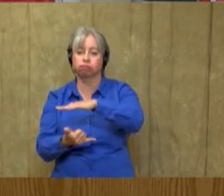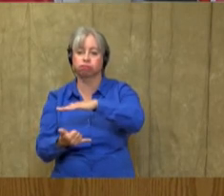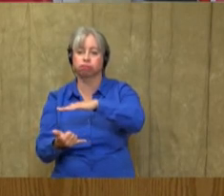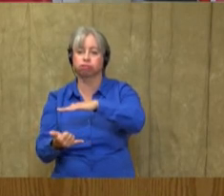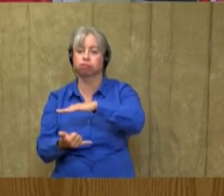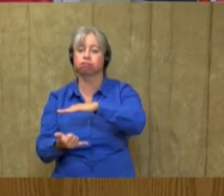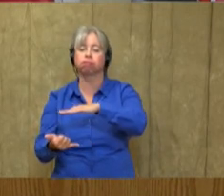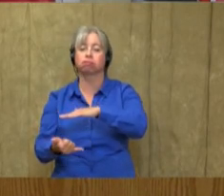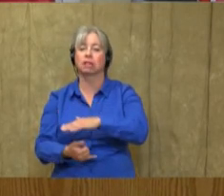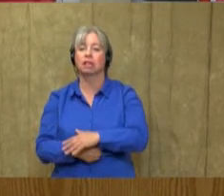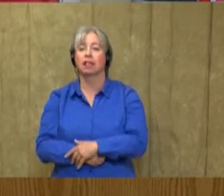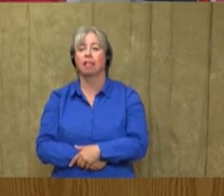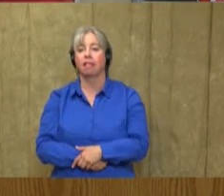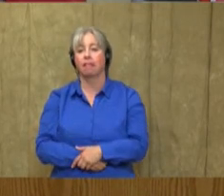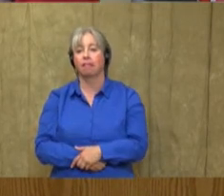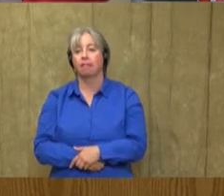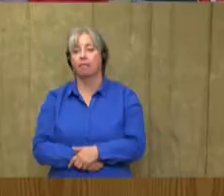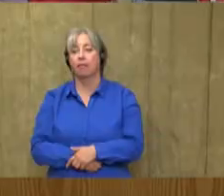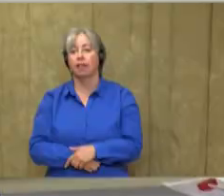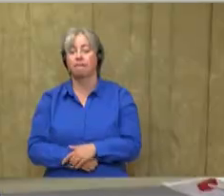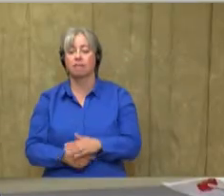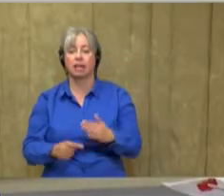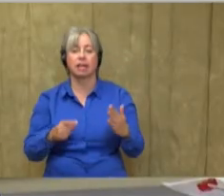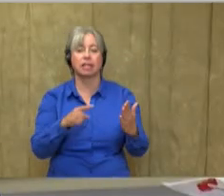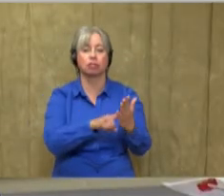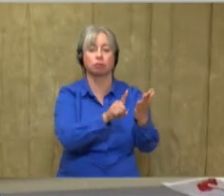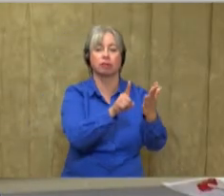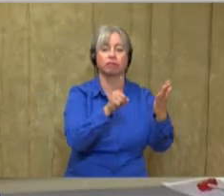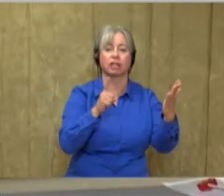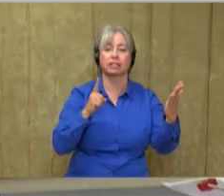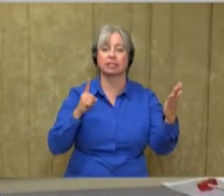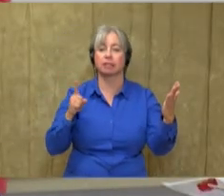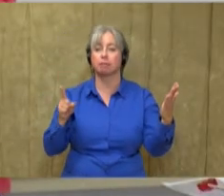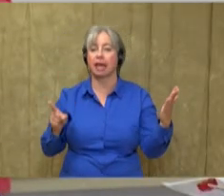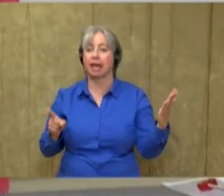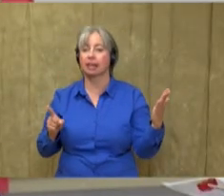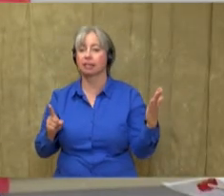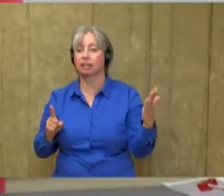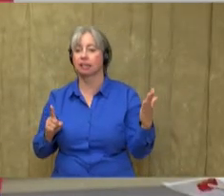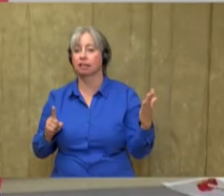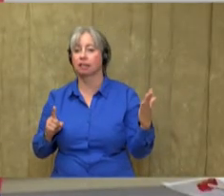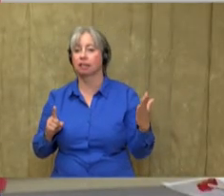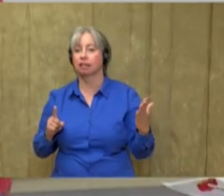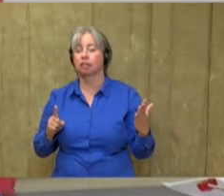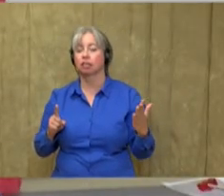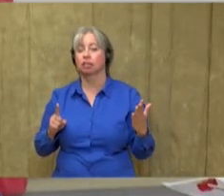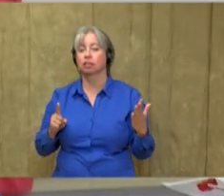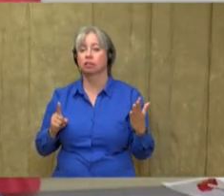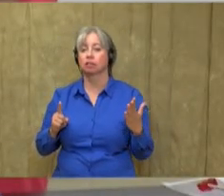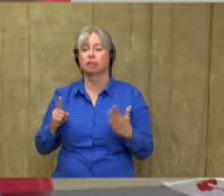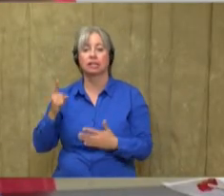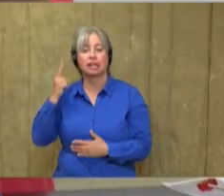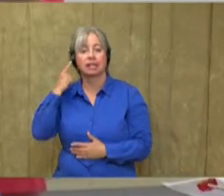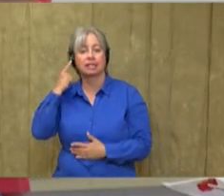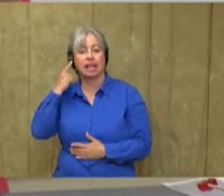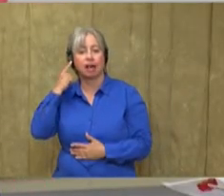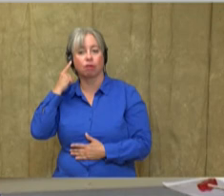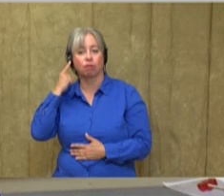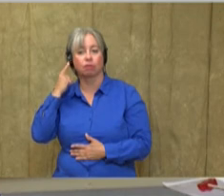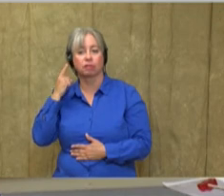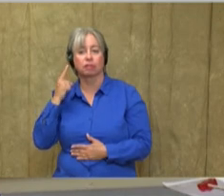from the source and is being reflected back to some type of sound receiver. So wave